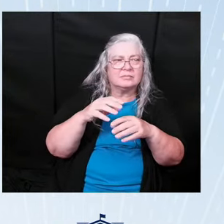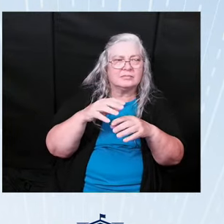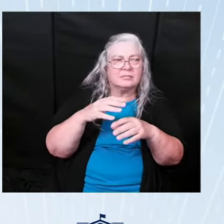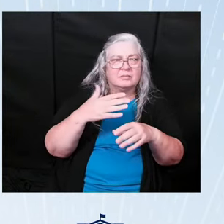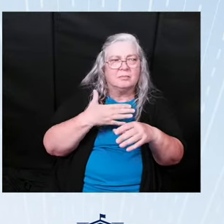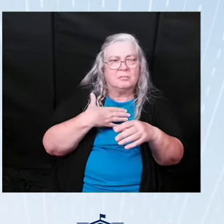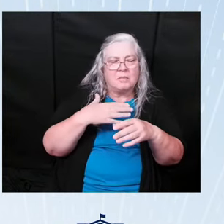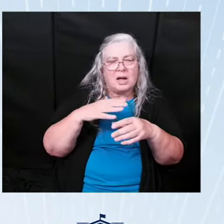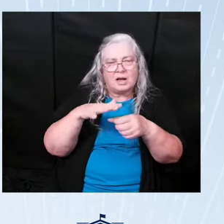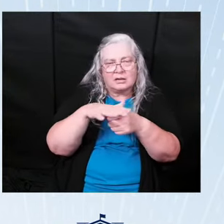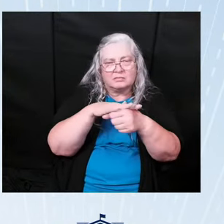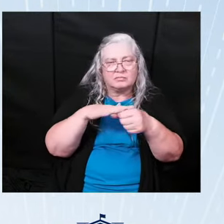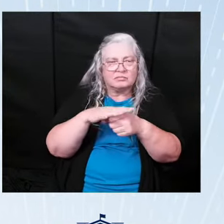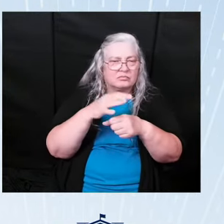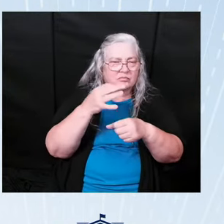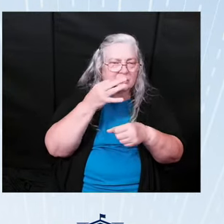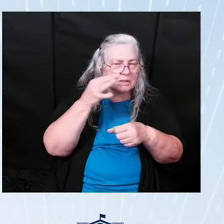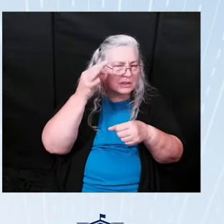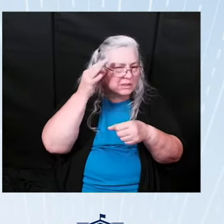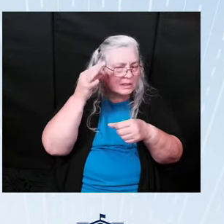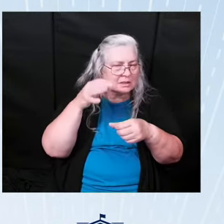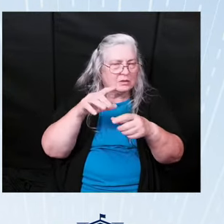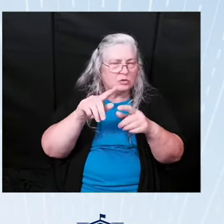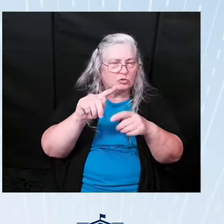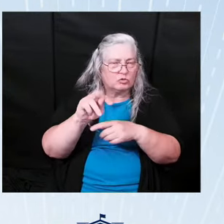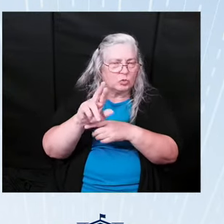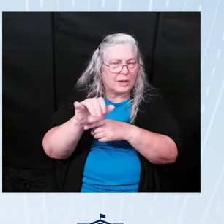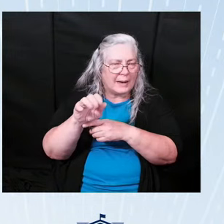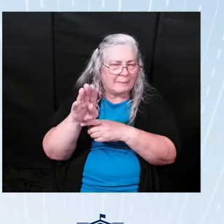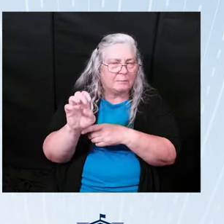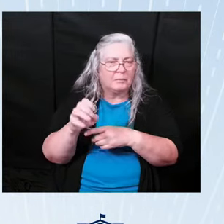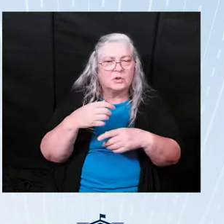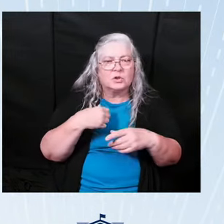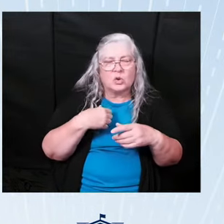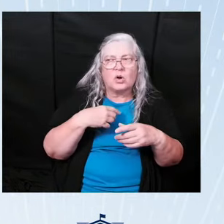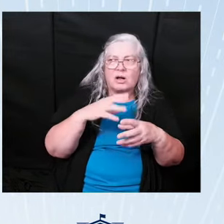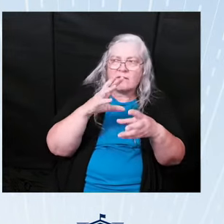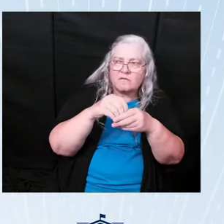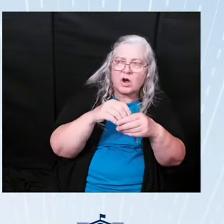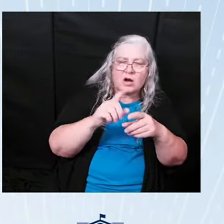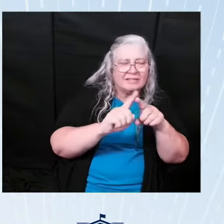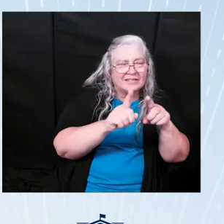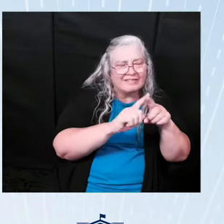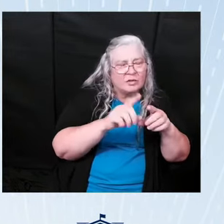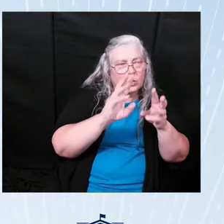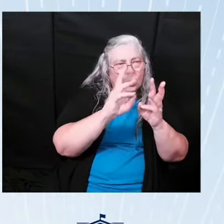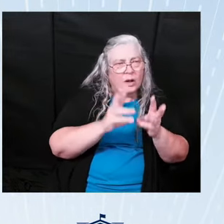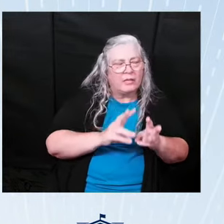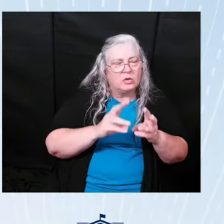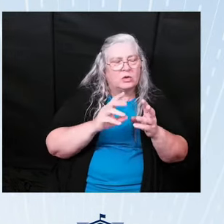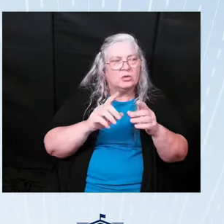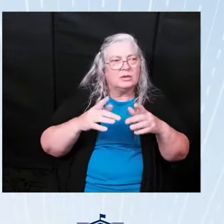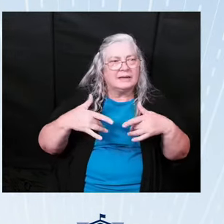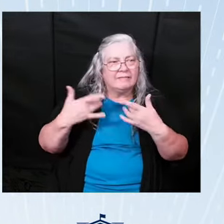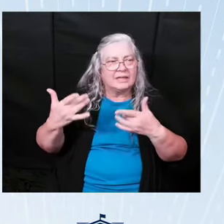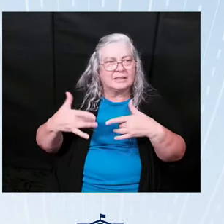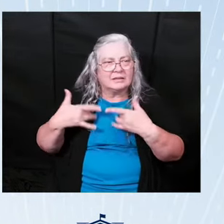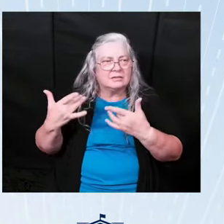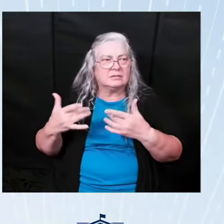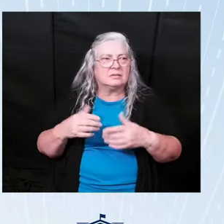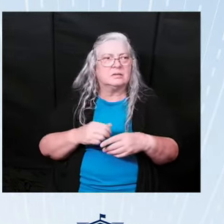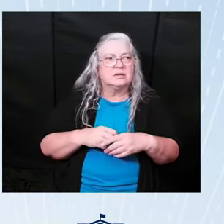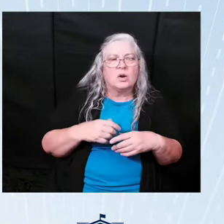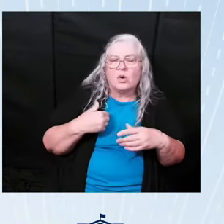So we need more people in our positions to come and see what we do and see how we can help